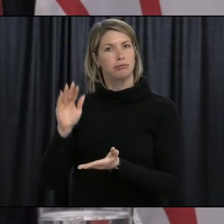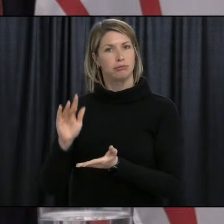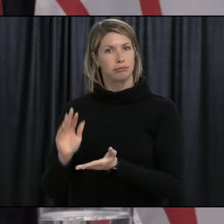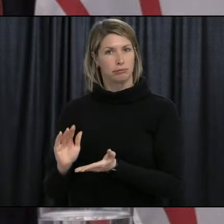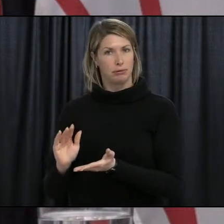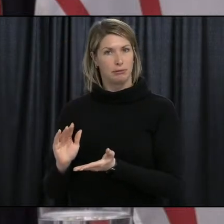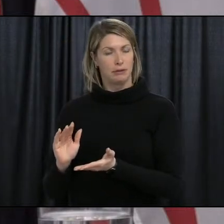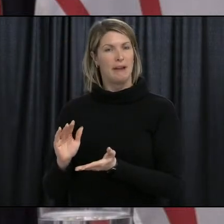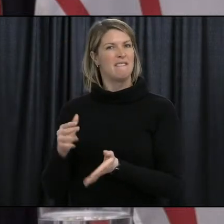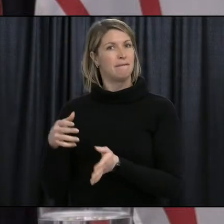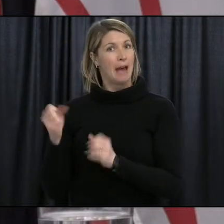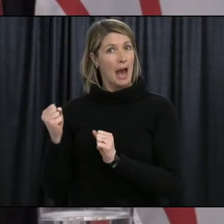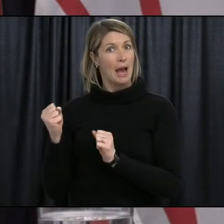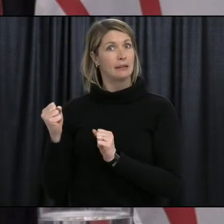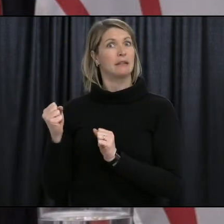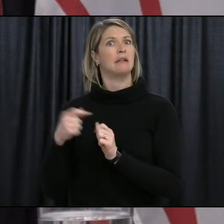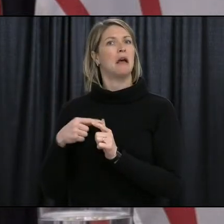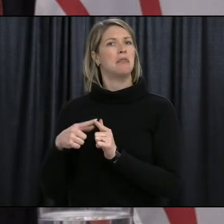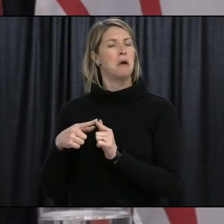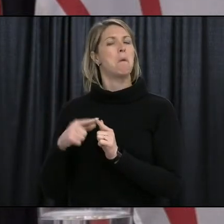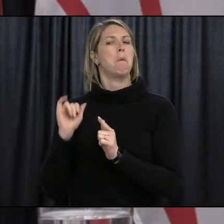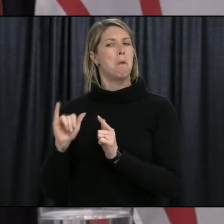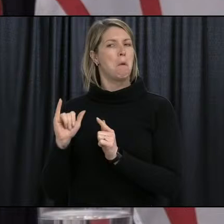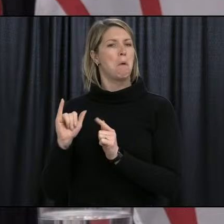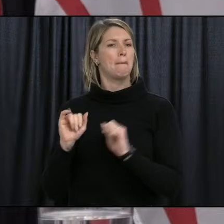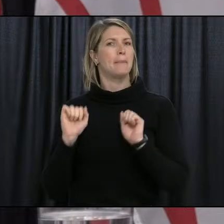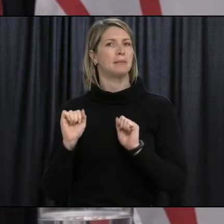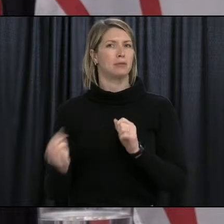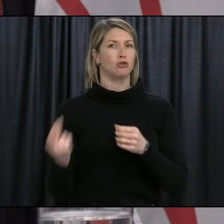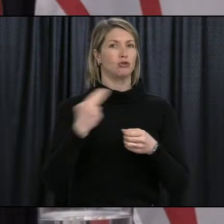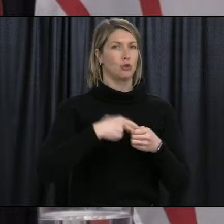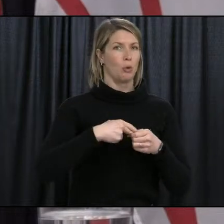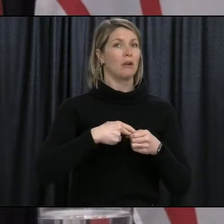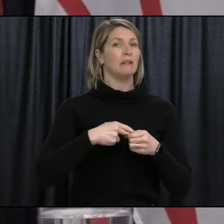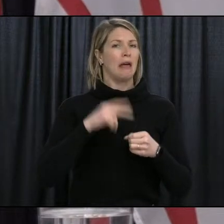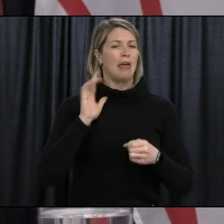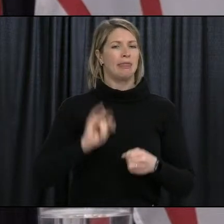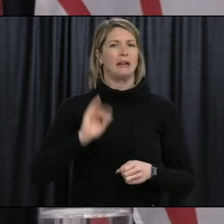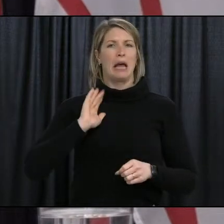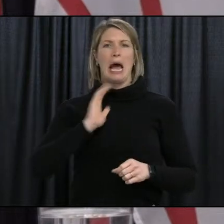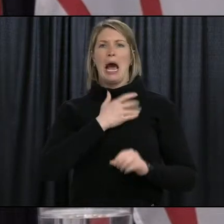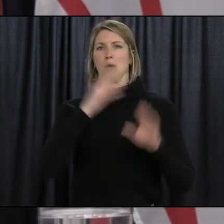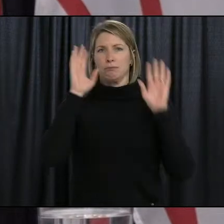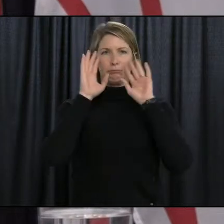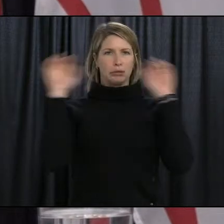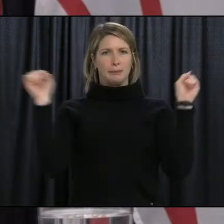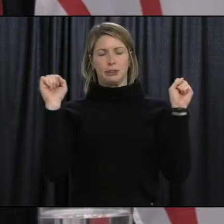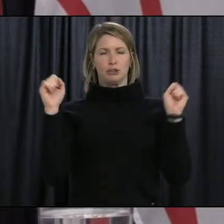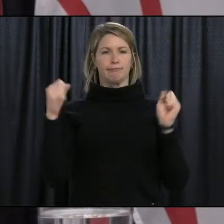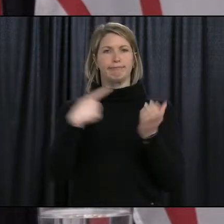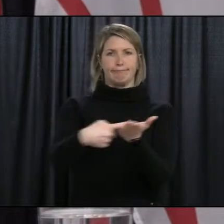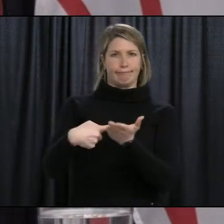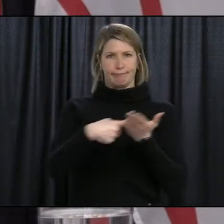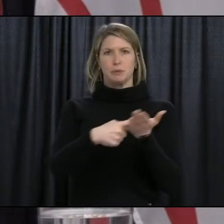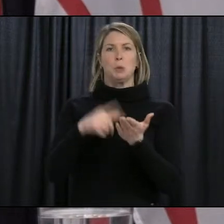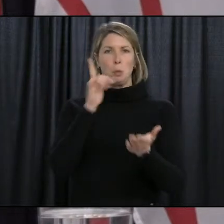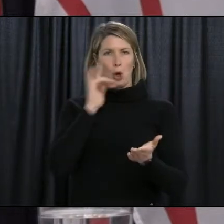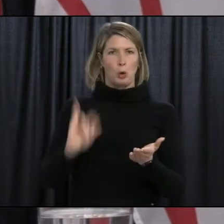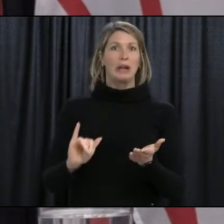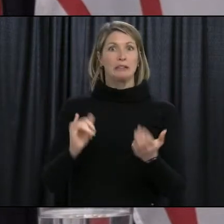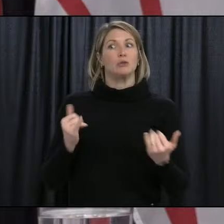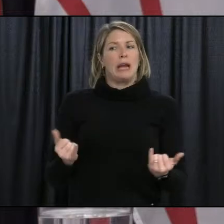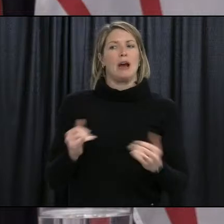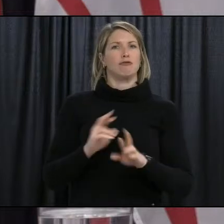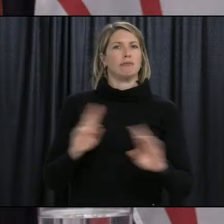how the conversation went at the Premier's level. I'm sure you could speak to how it went at the Chief Medical Officer level, Dr. Fitzgerald, but